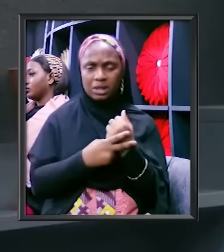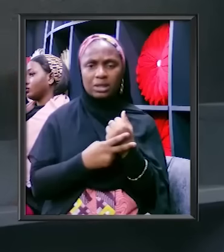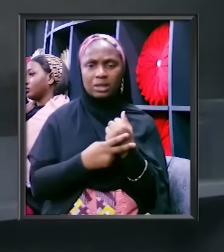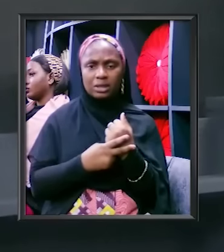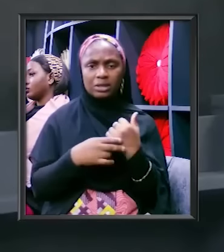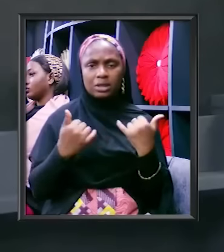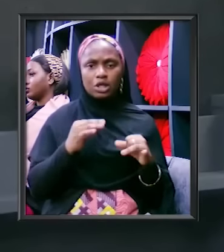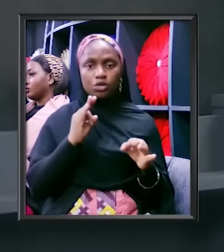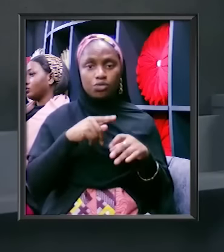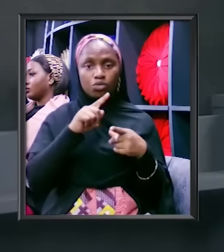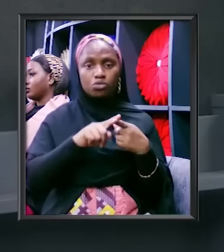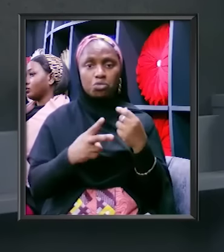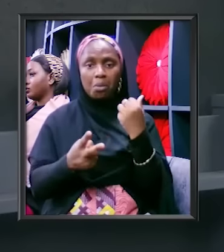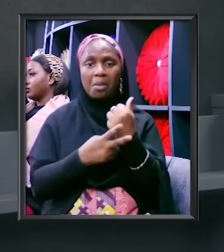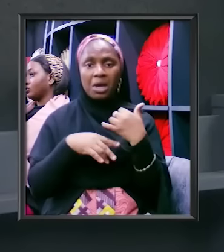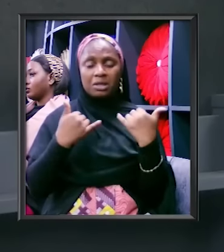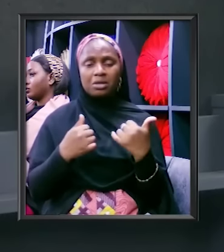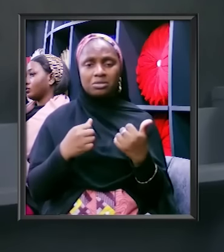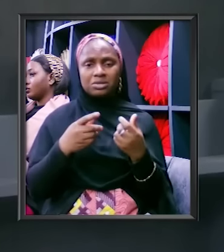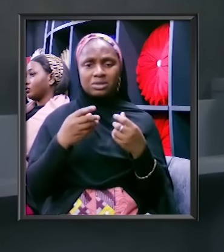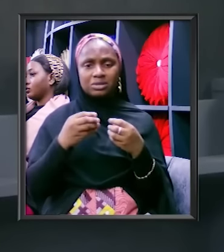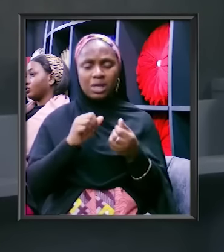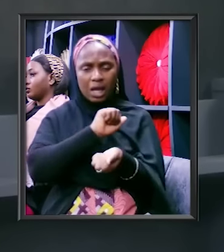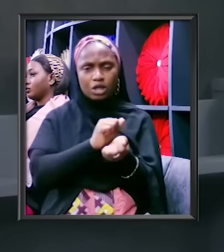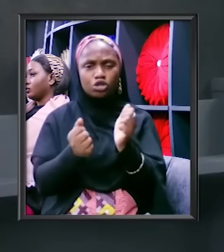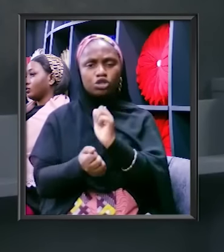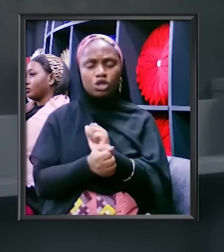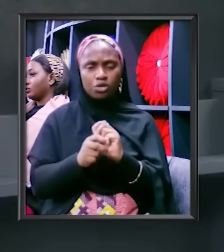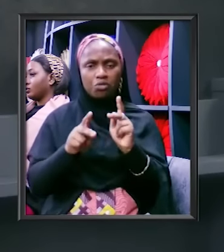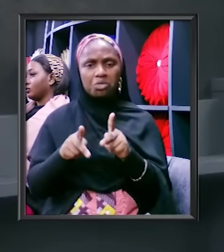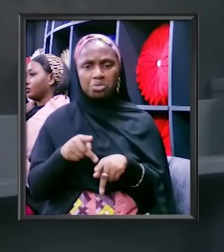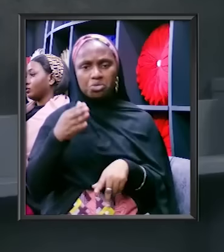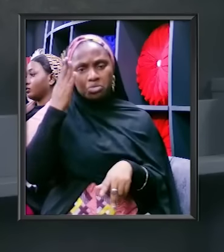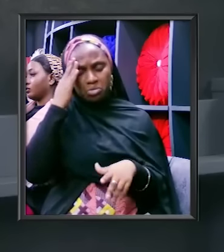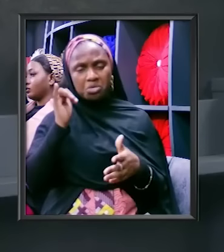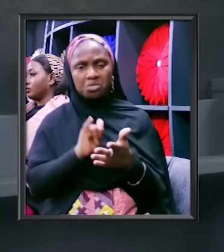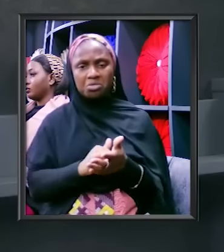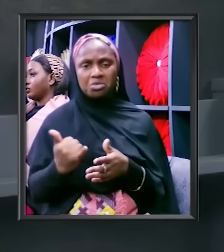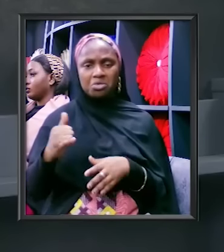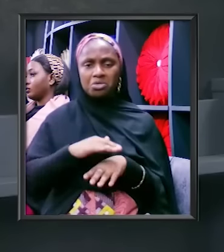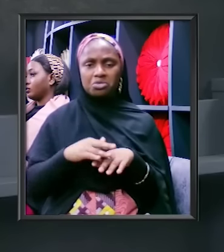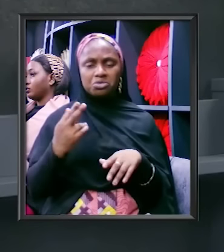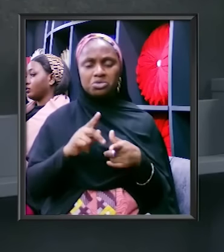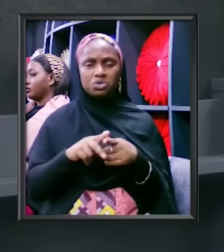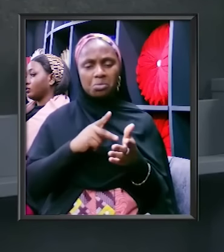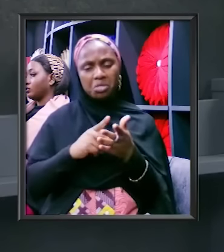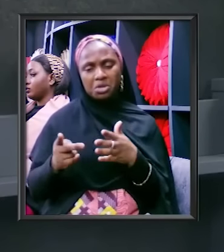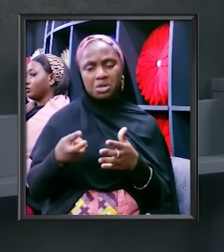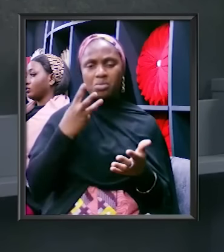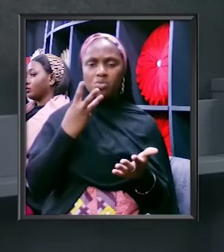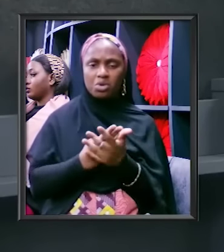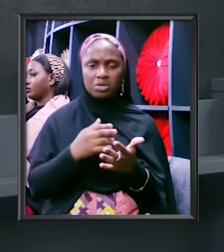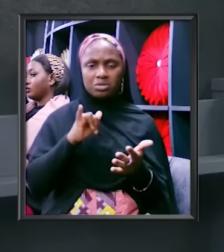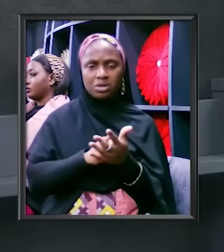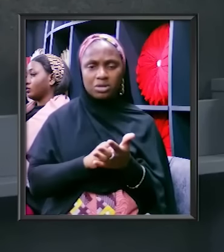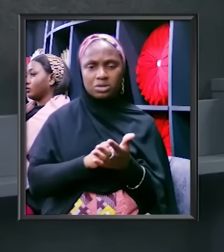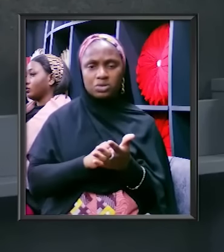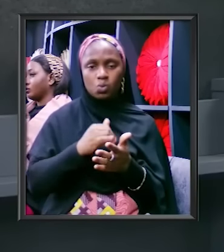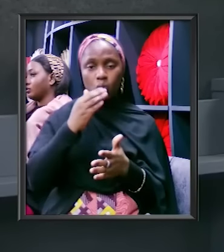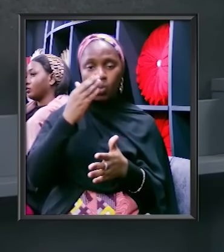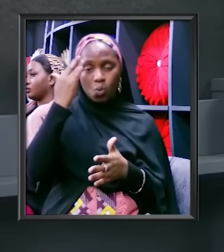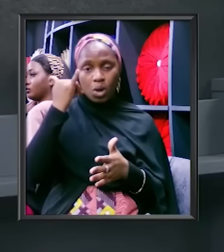if you reach bank, now you go see some of them. Even the way where they dress, you go know say they know they pay them well. And I make some of them, they do